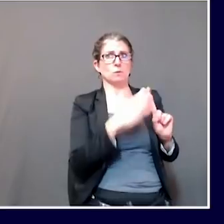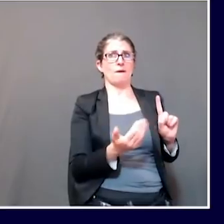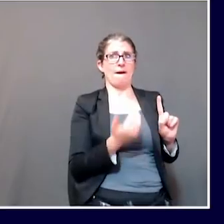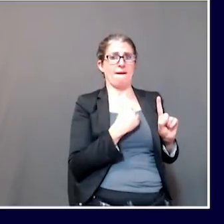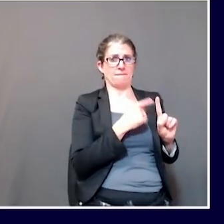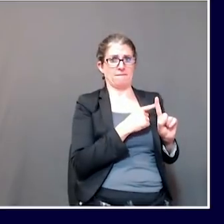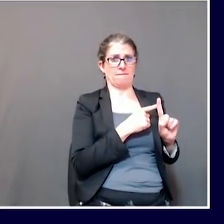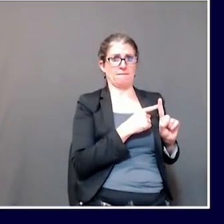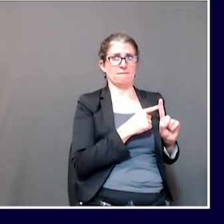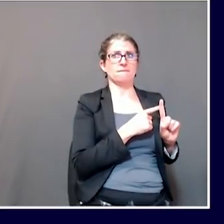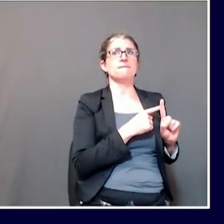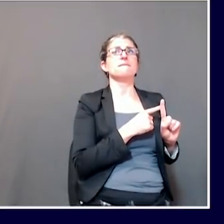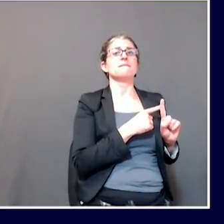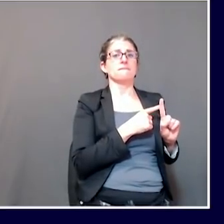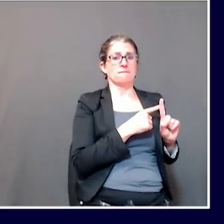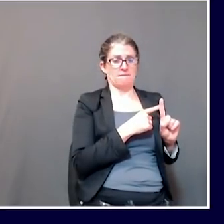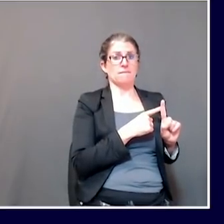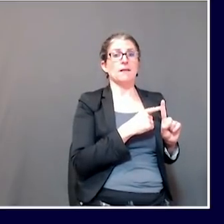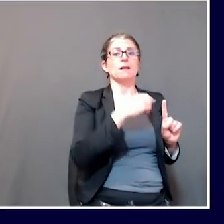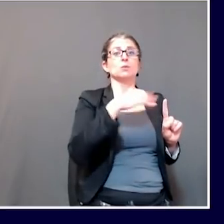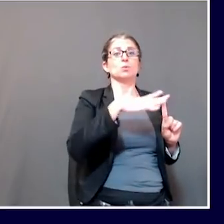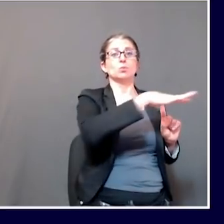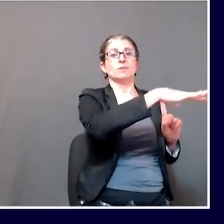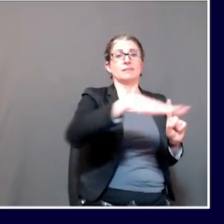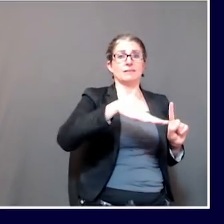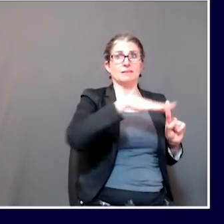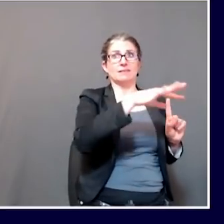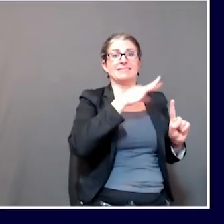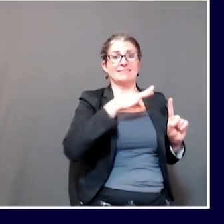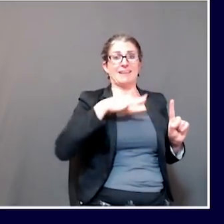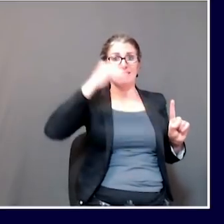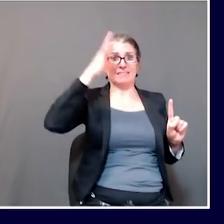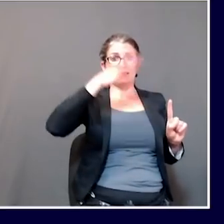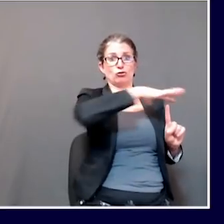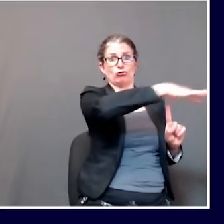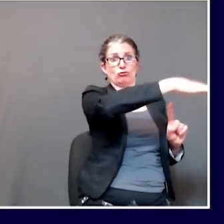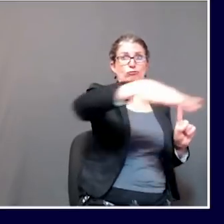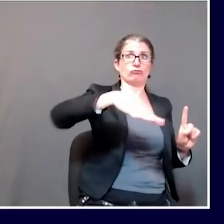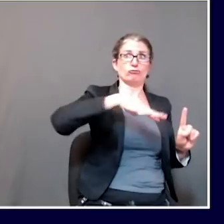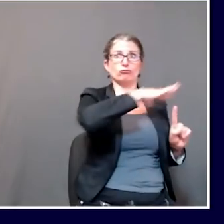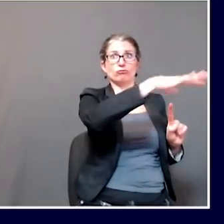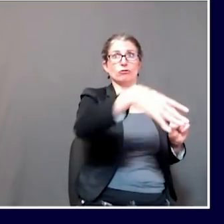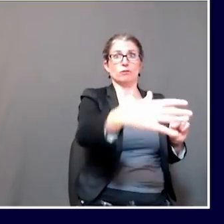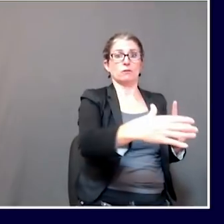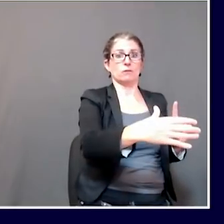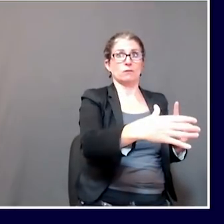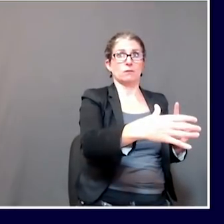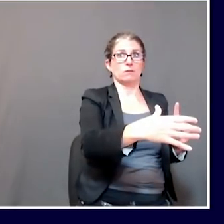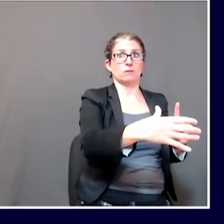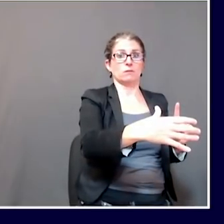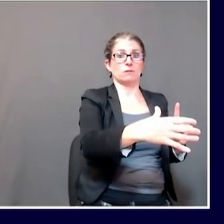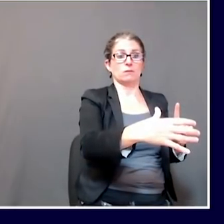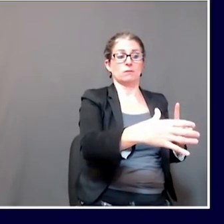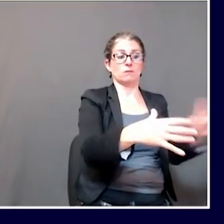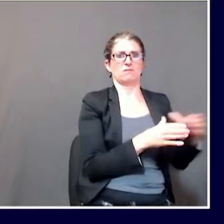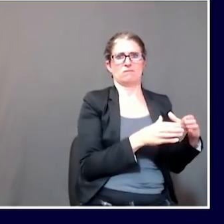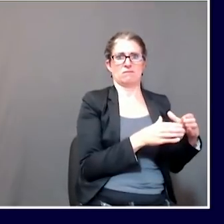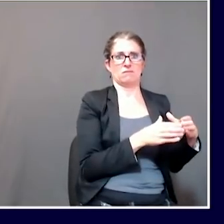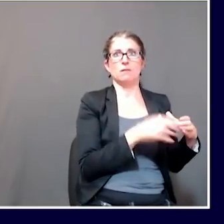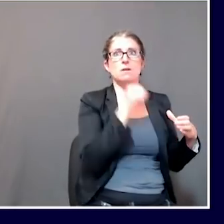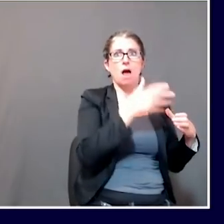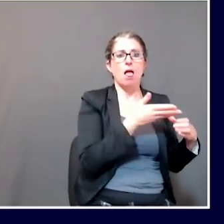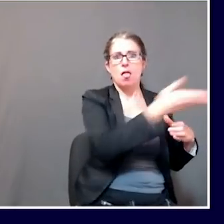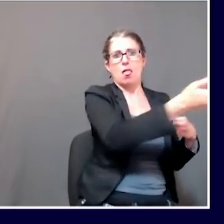you recommending that schools try to establish kind of cohorts of kids as much as possible? That's really fundamentally